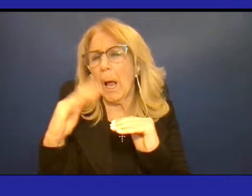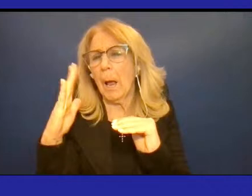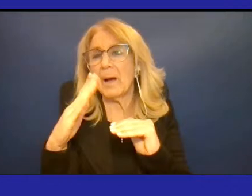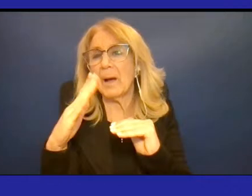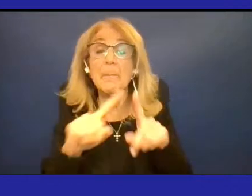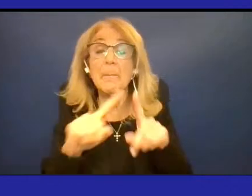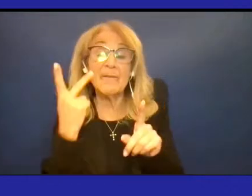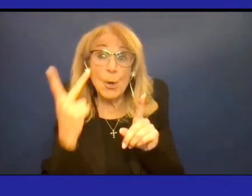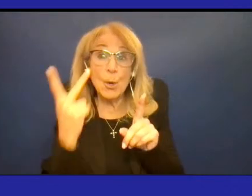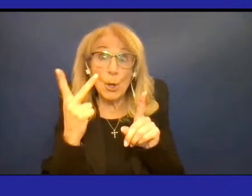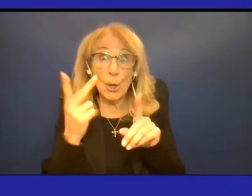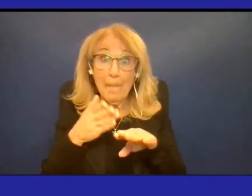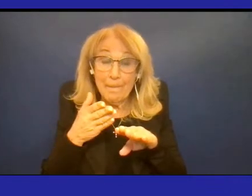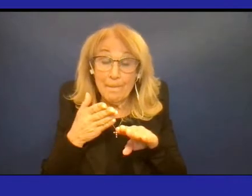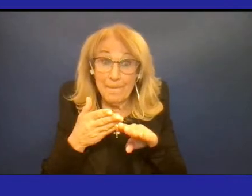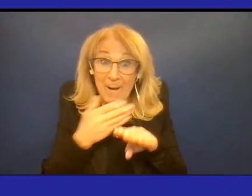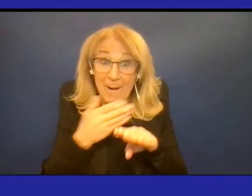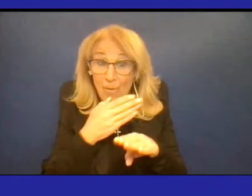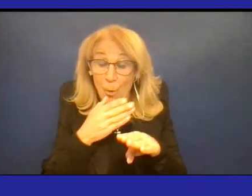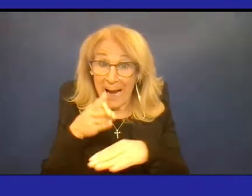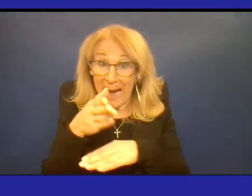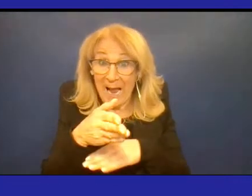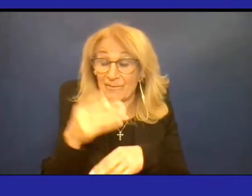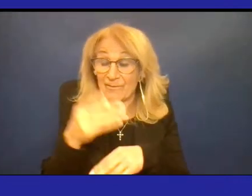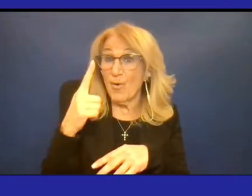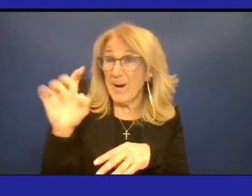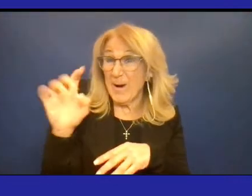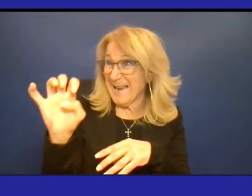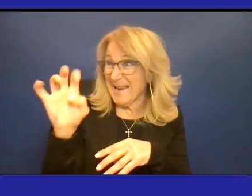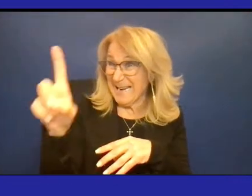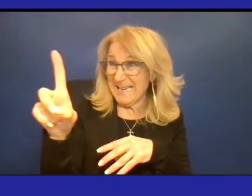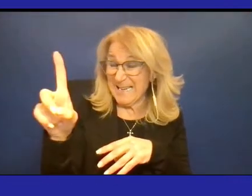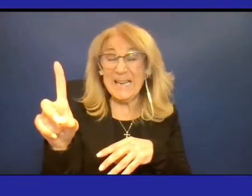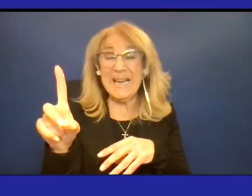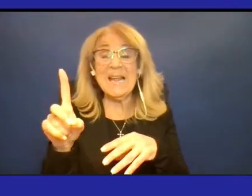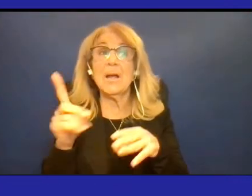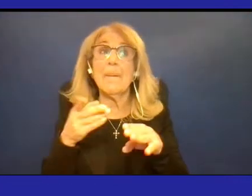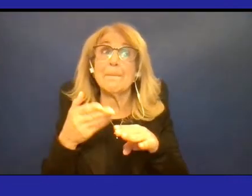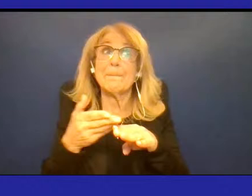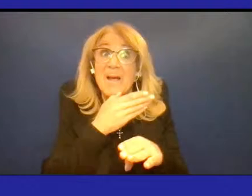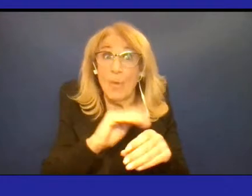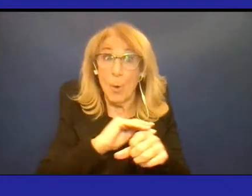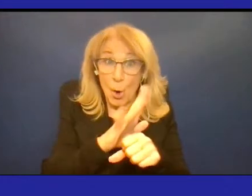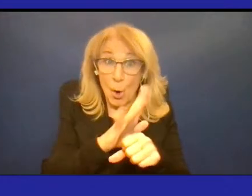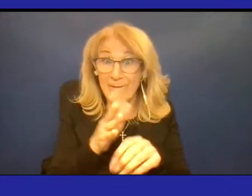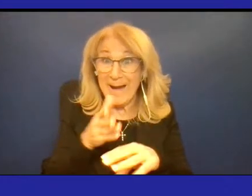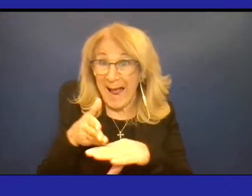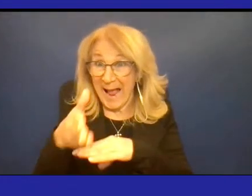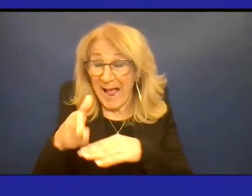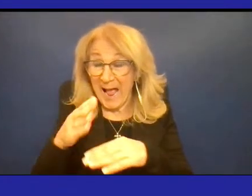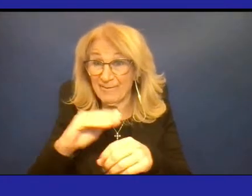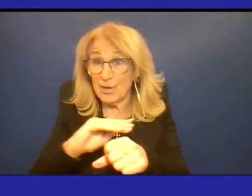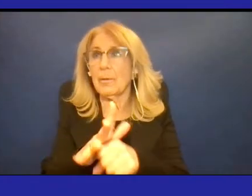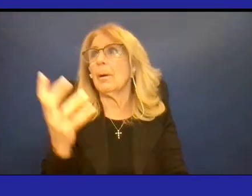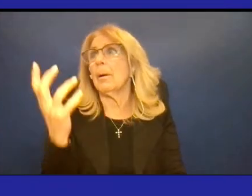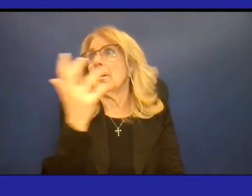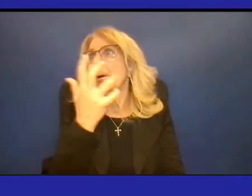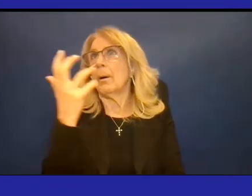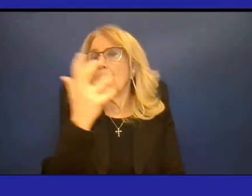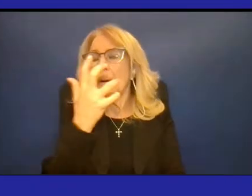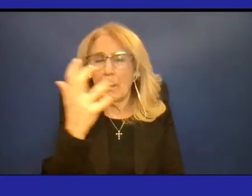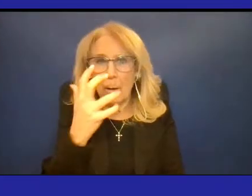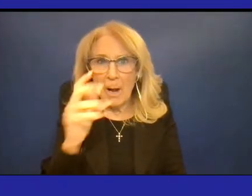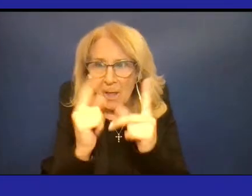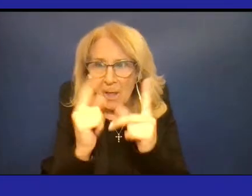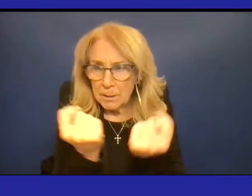after volumes for our EDs before COVID and after COVID, it's incredible what the teams are doing just to